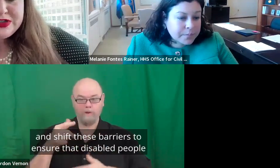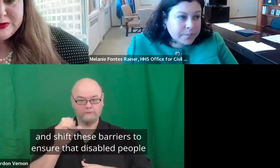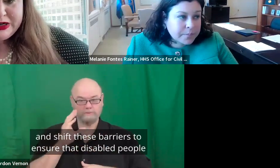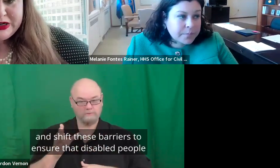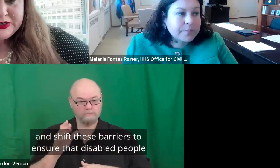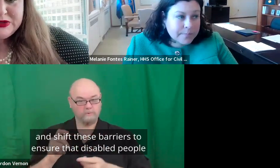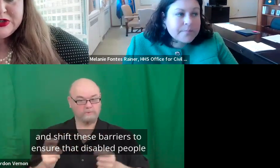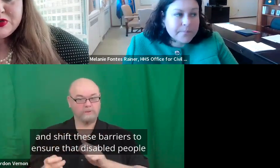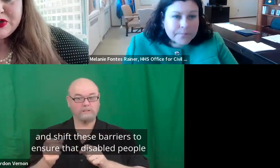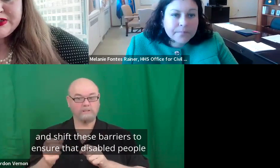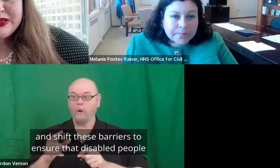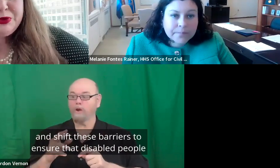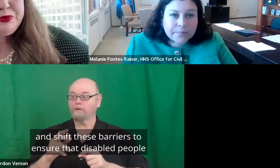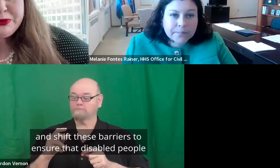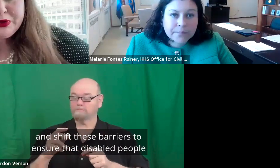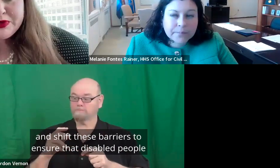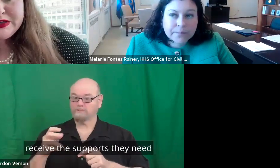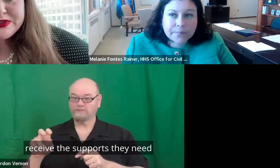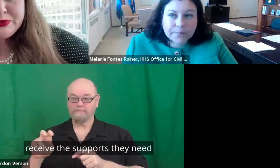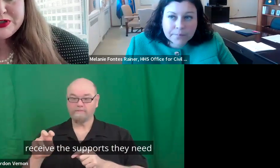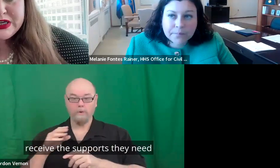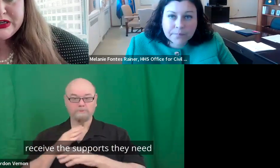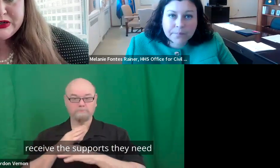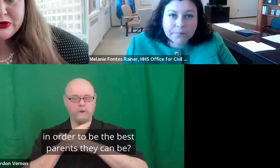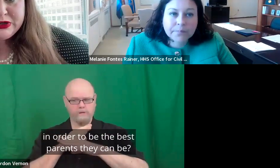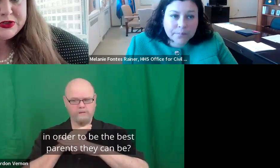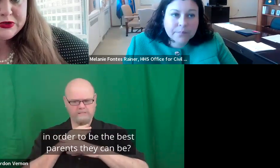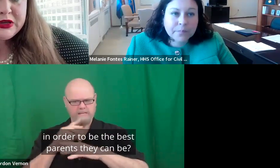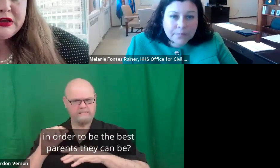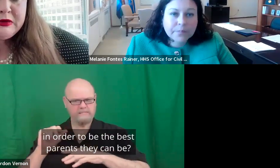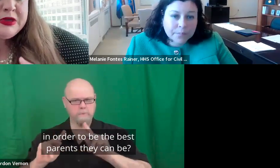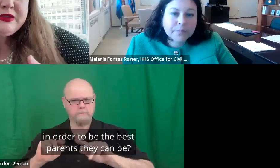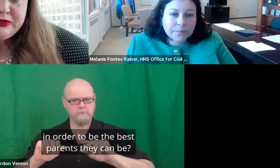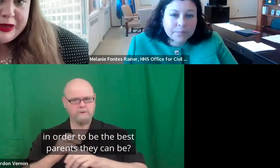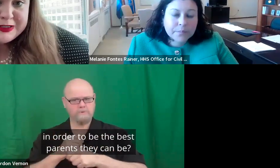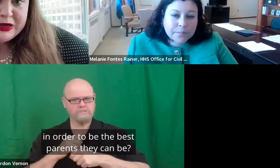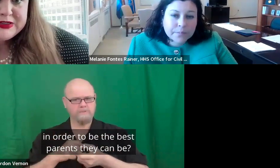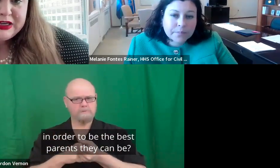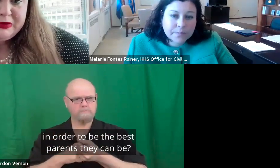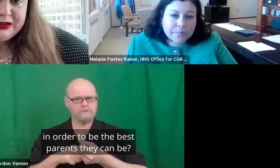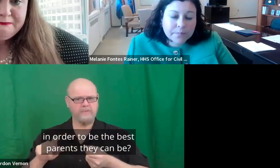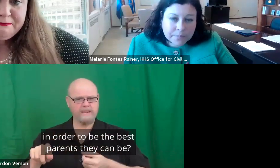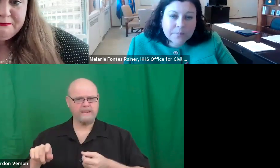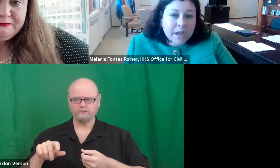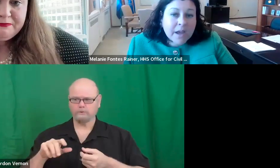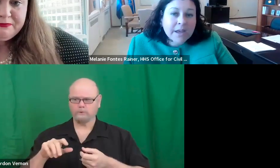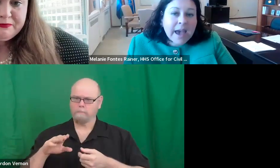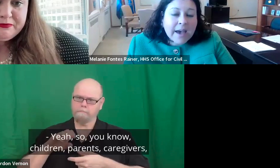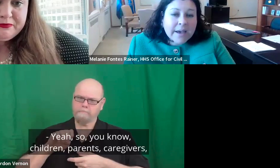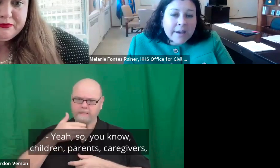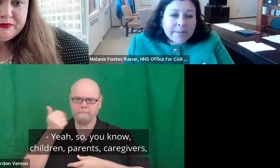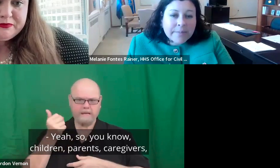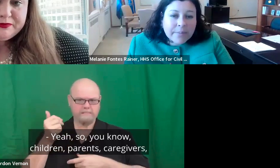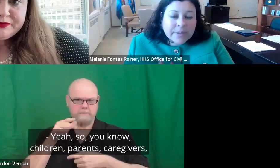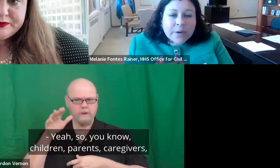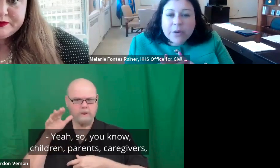shift these barriers to ensure that disabled people receive the supports they need in order to be the best parents they can be?